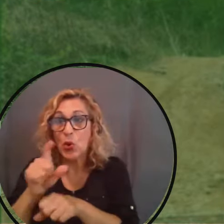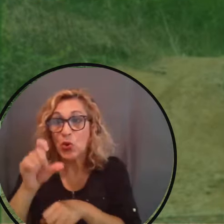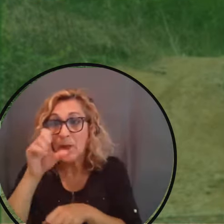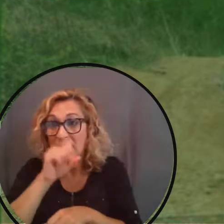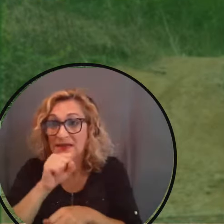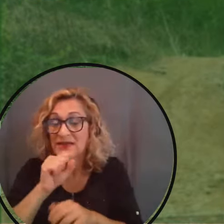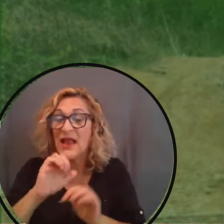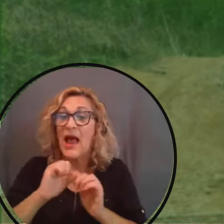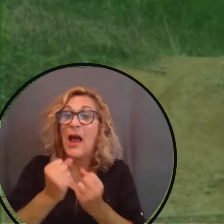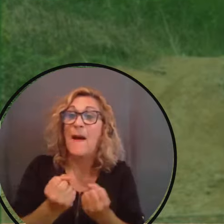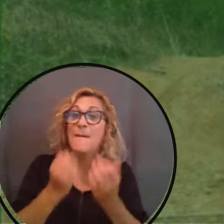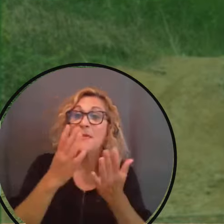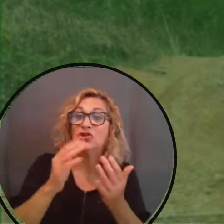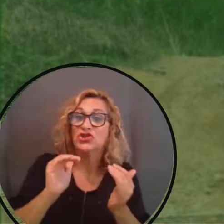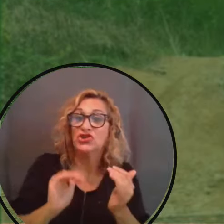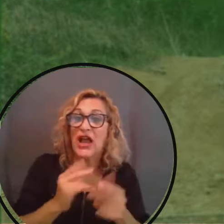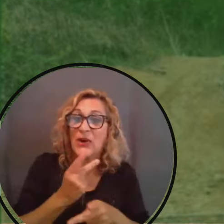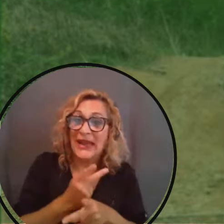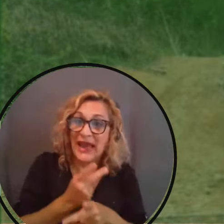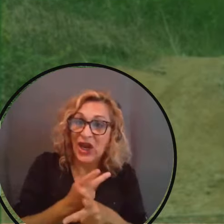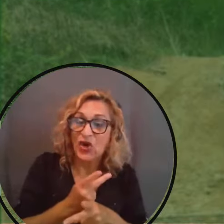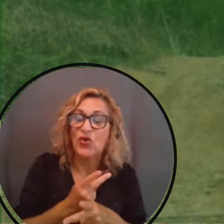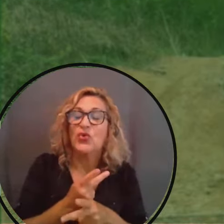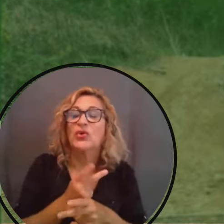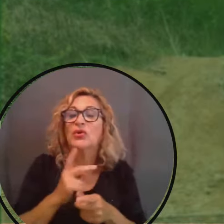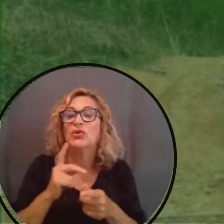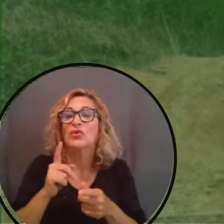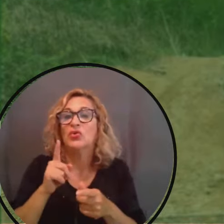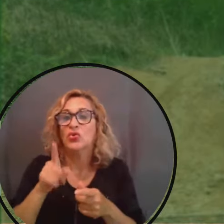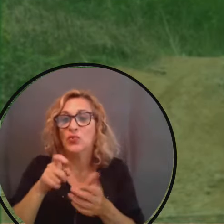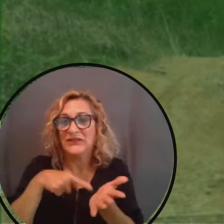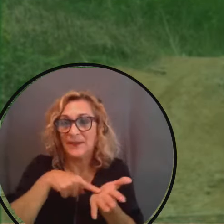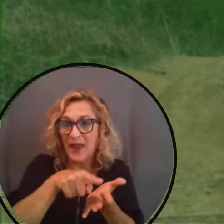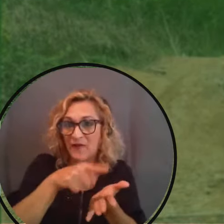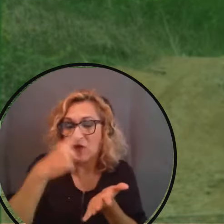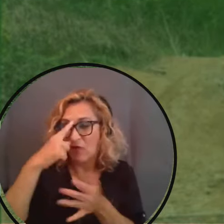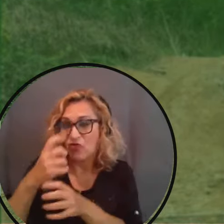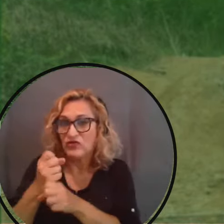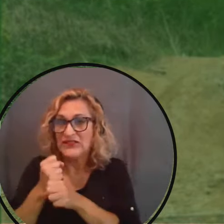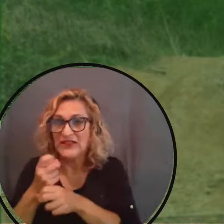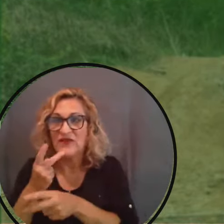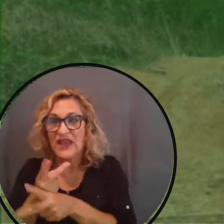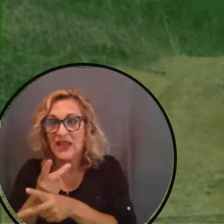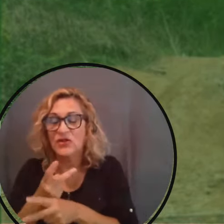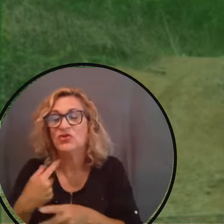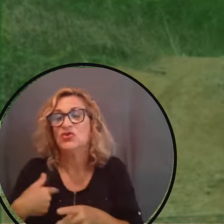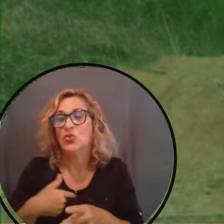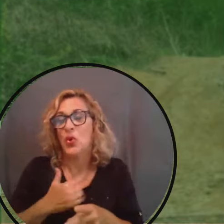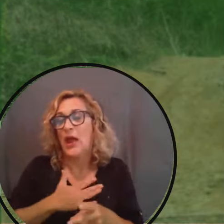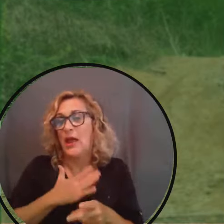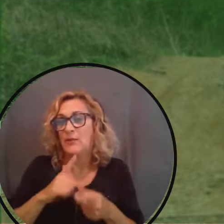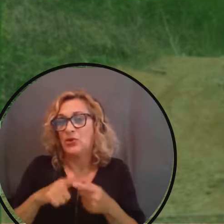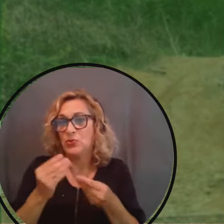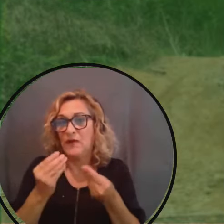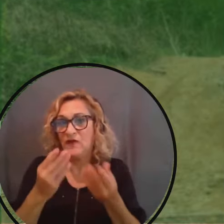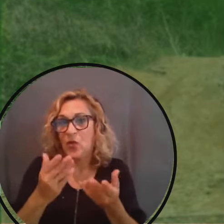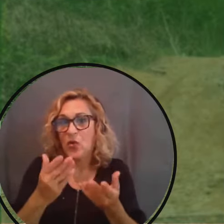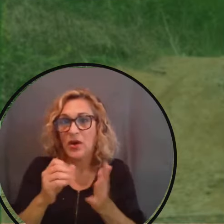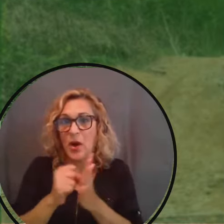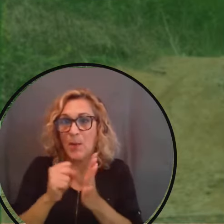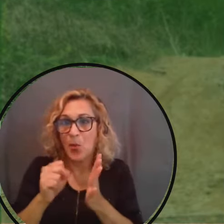you must pay for to receive that care. So we were happily providing abortion care, even